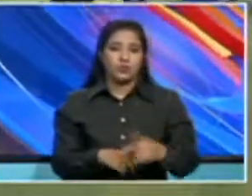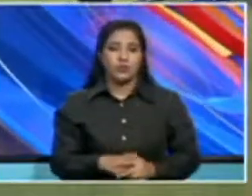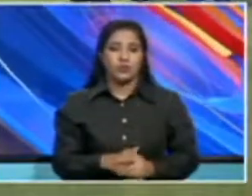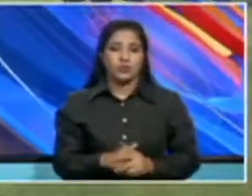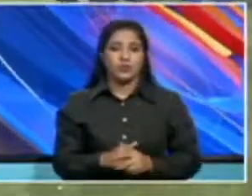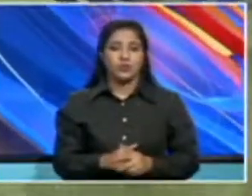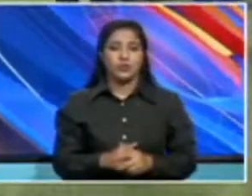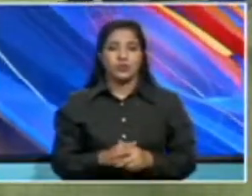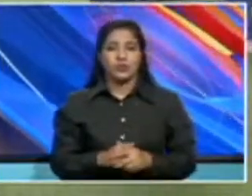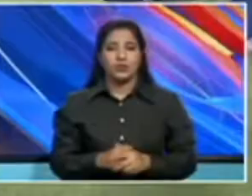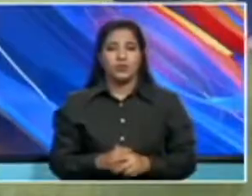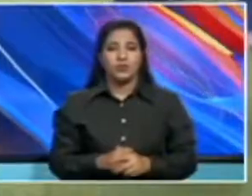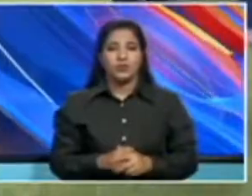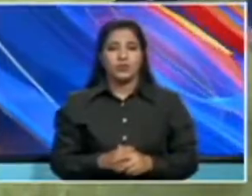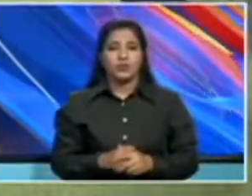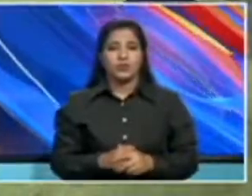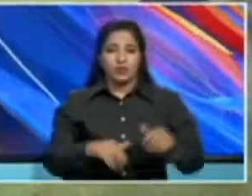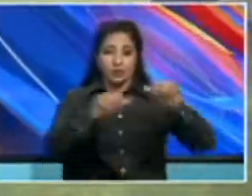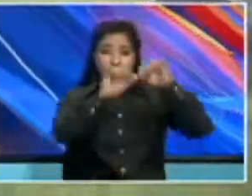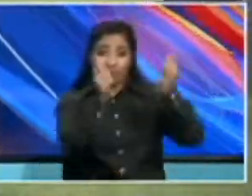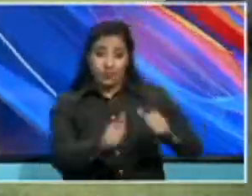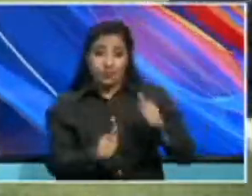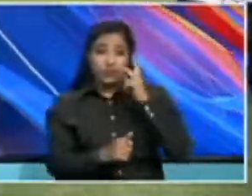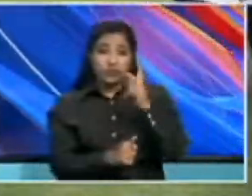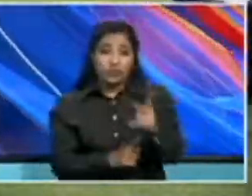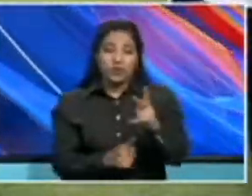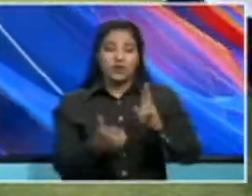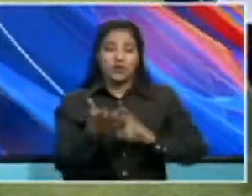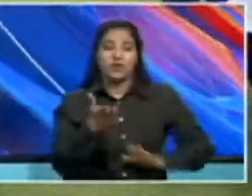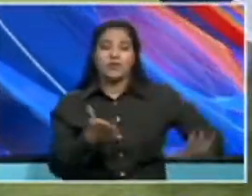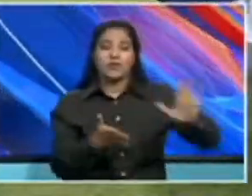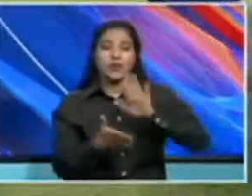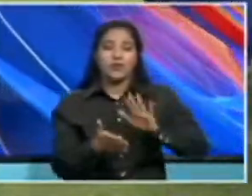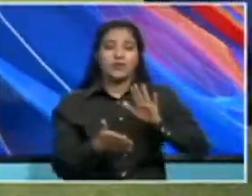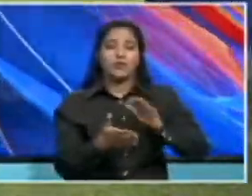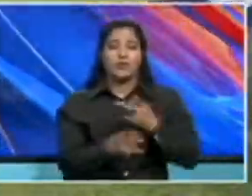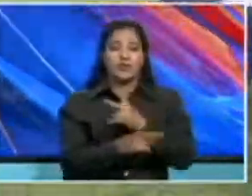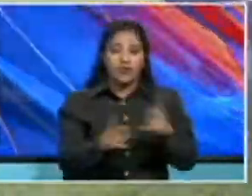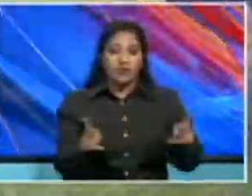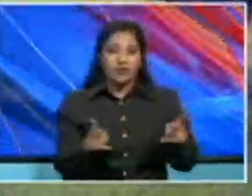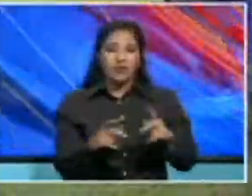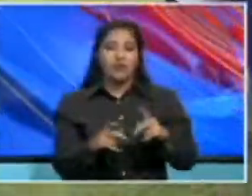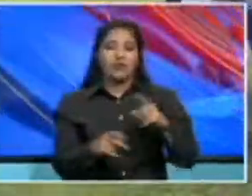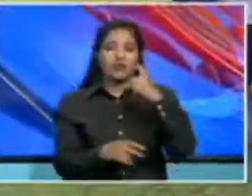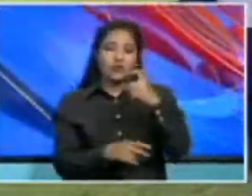And of course, more than 7,000 athletes. In fact, the precise figure should be around